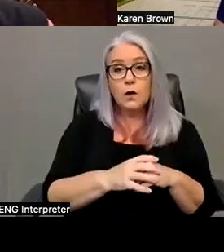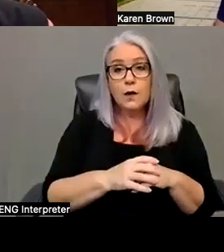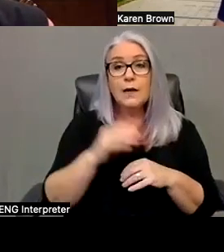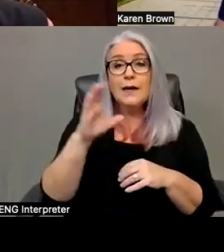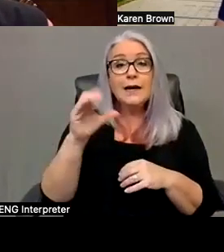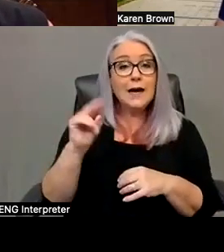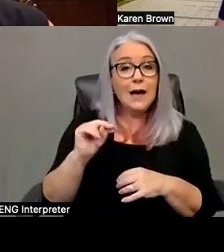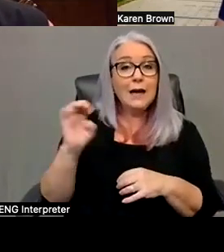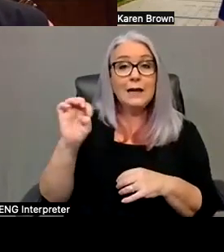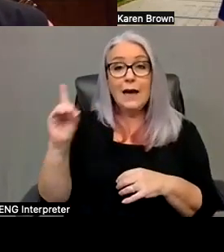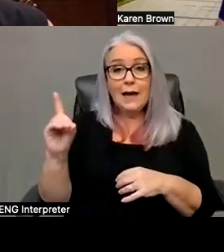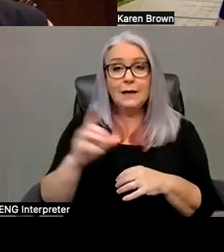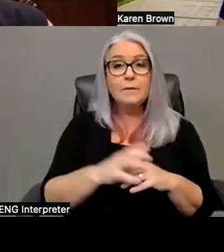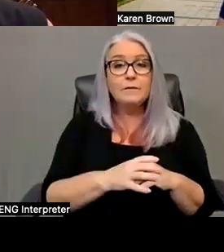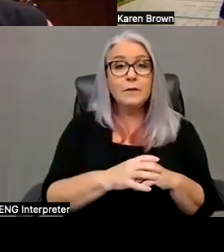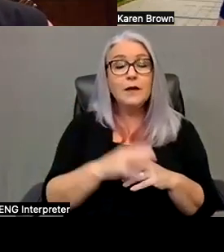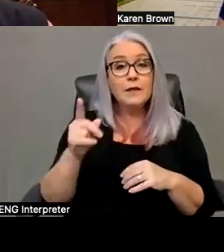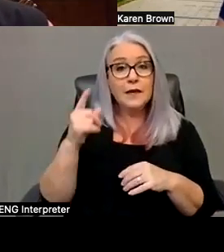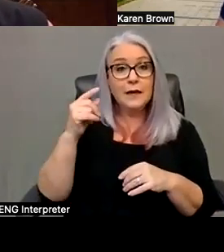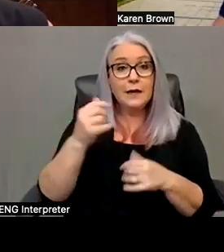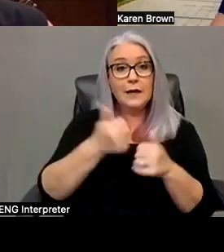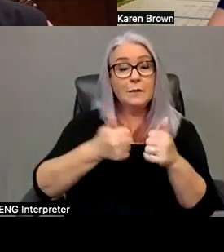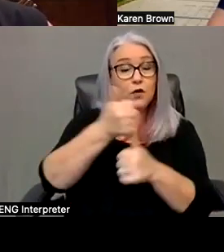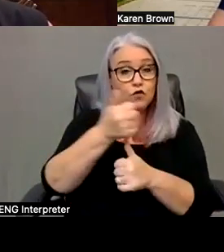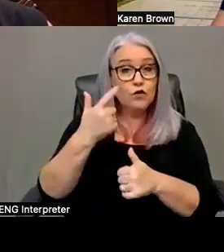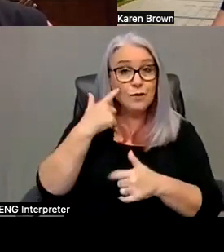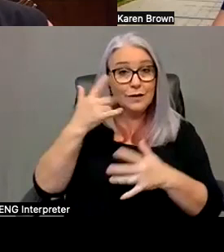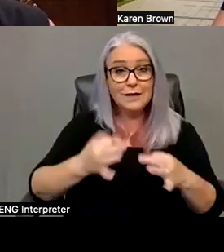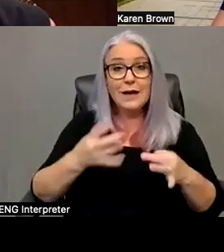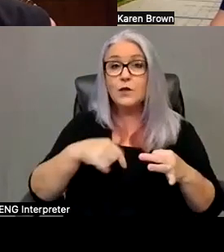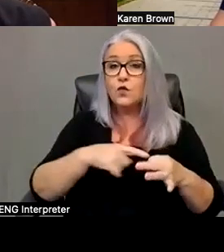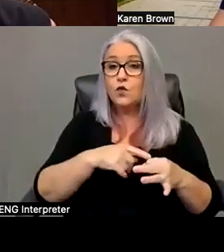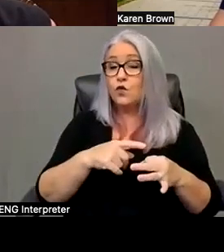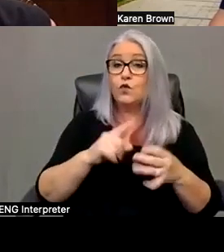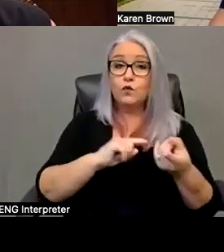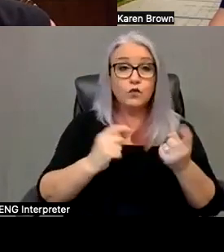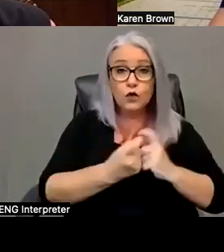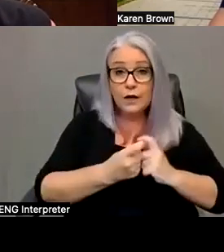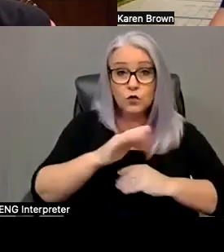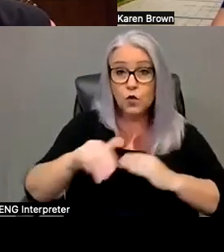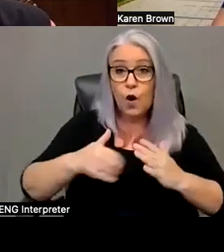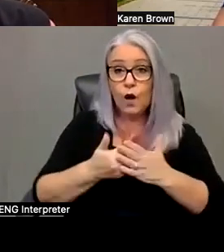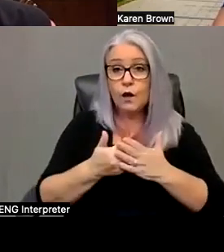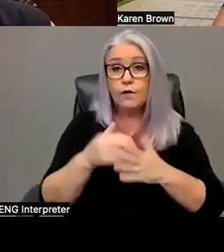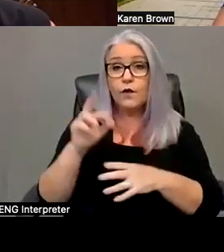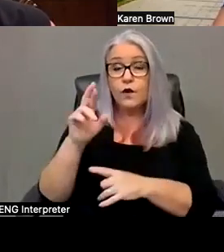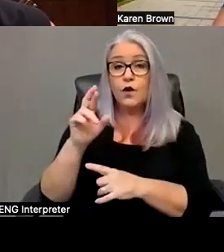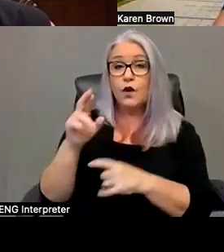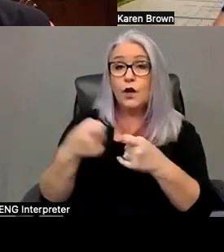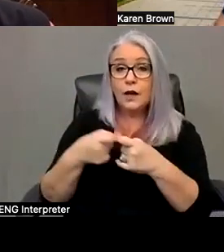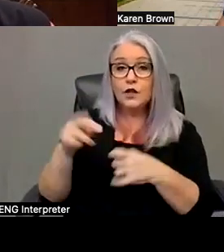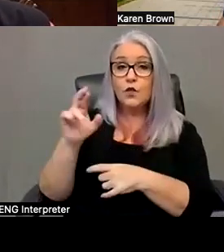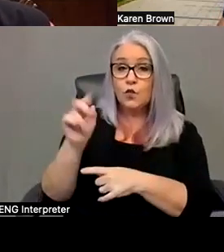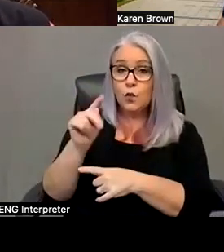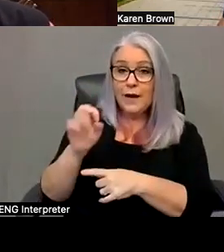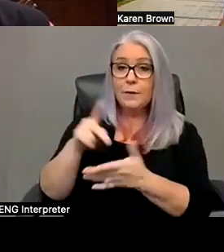the administration decided that it was appropriate to change all ratepayers, electric ratepayers in Tarrytown